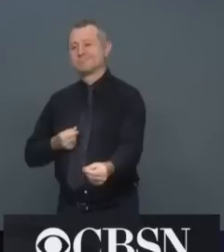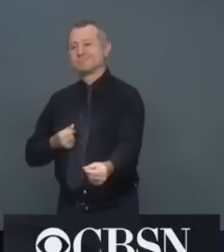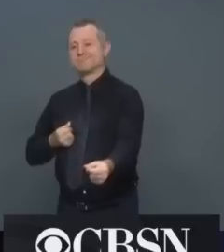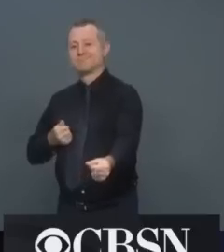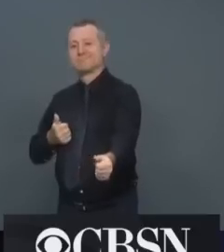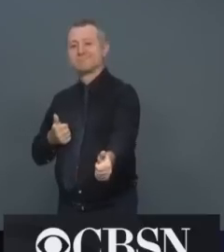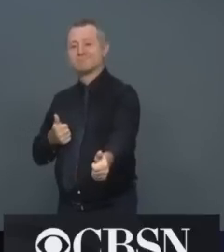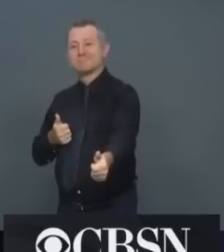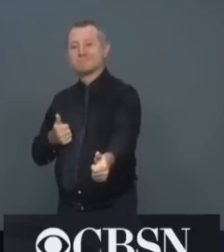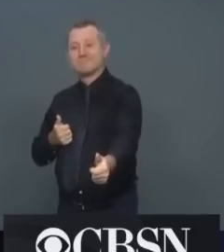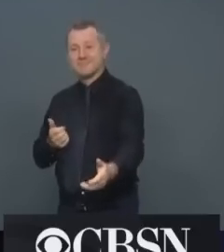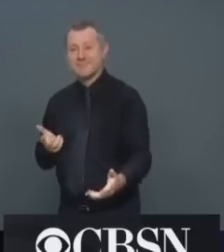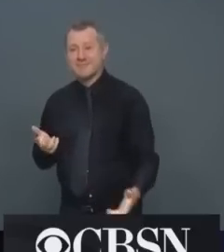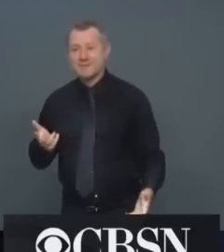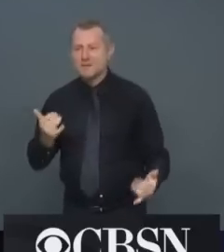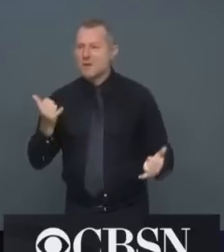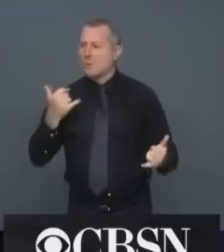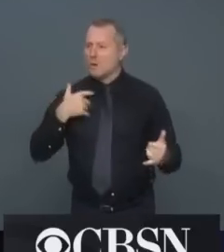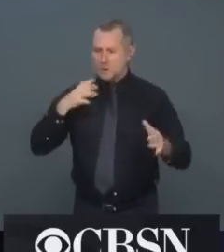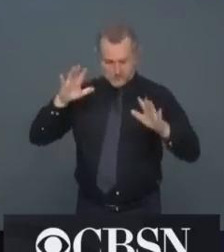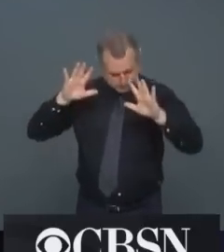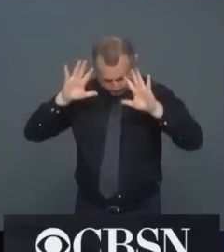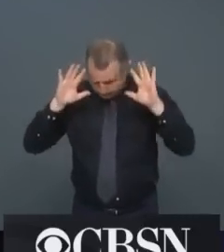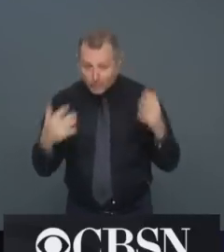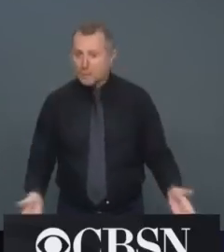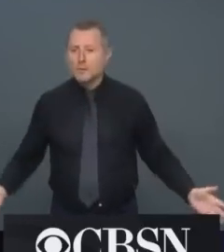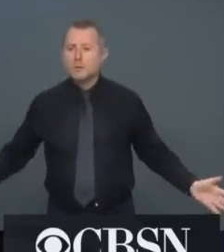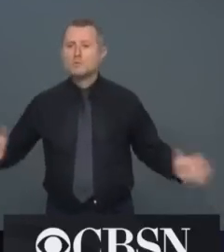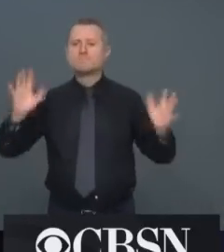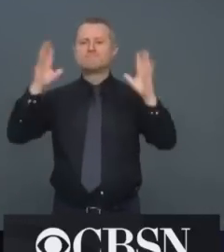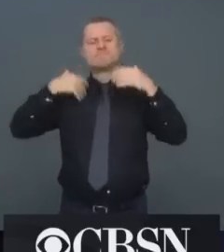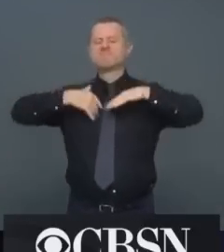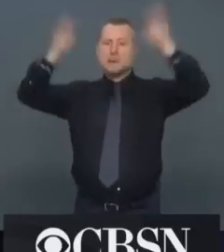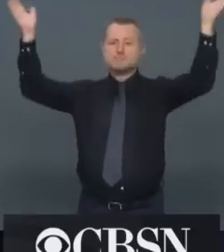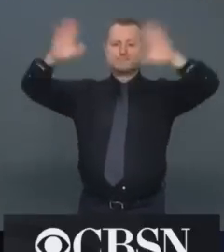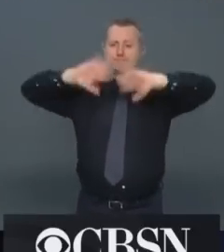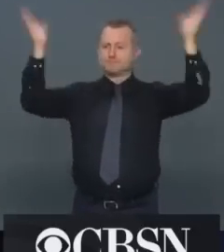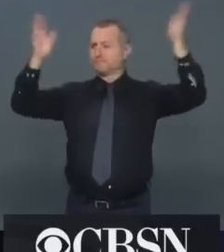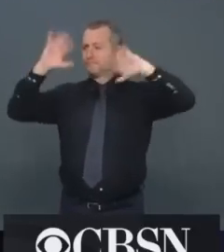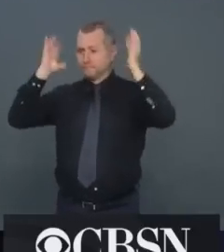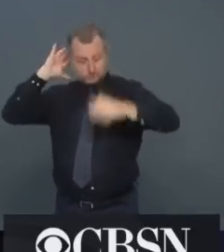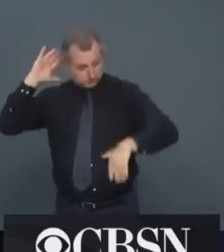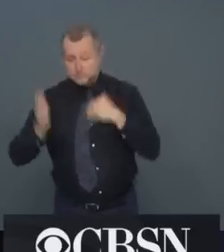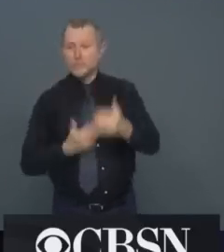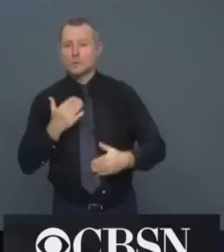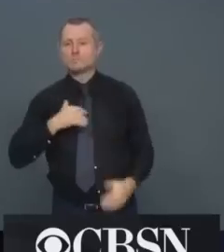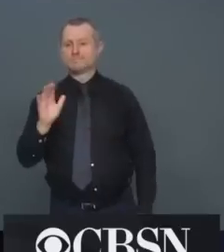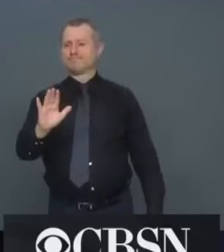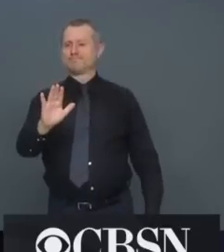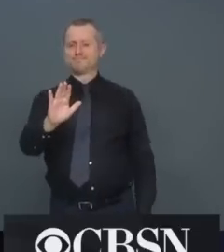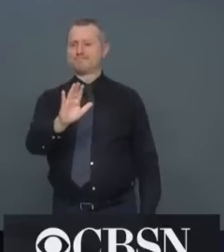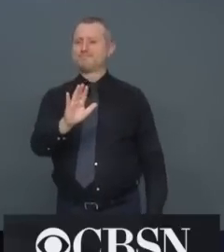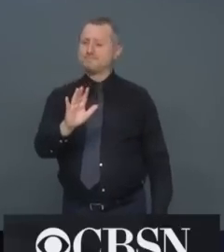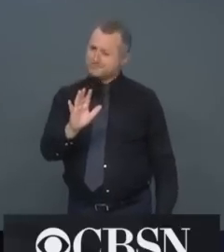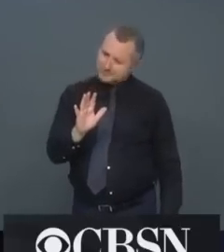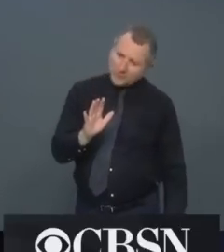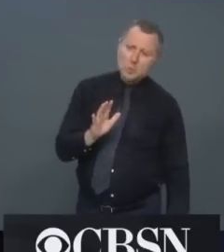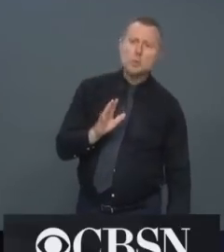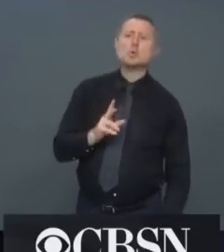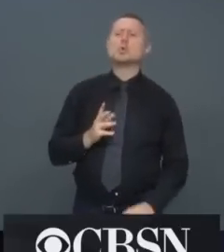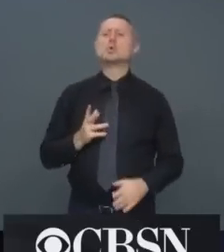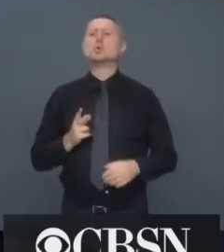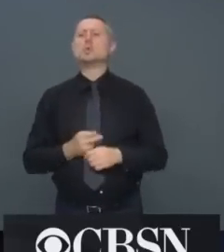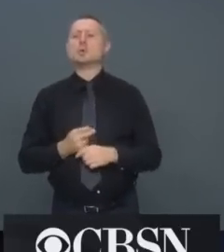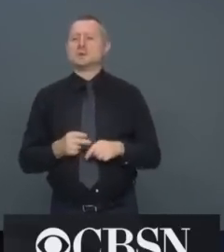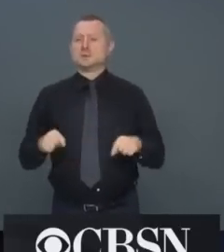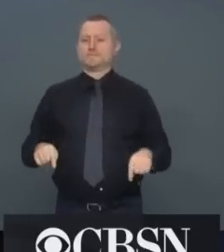point over and over and over. So use it